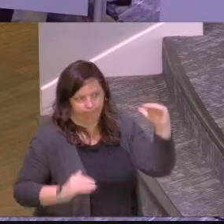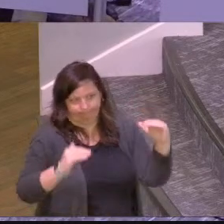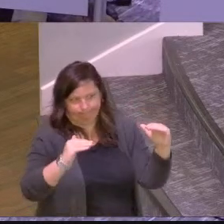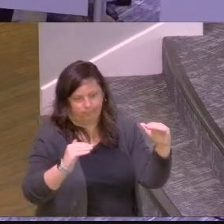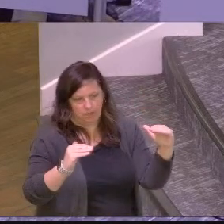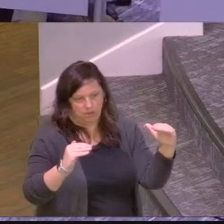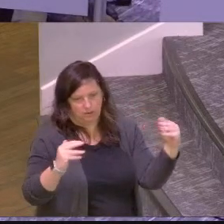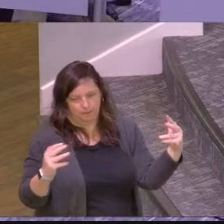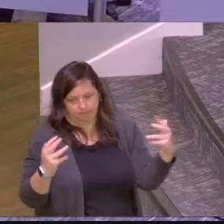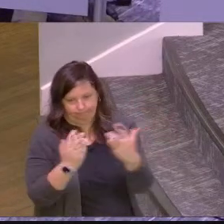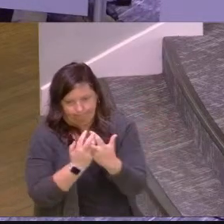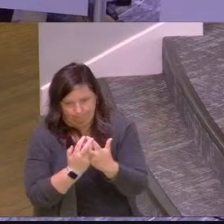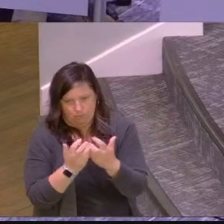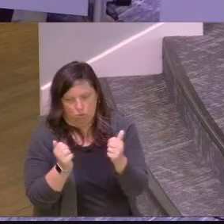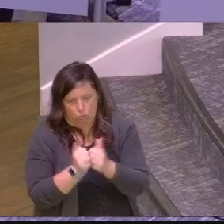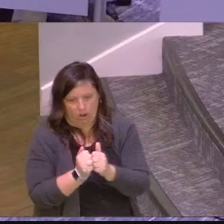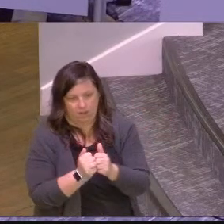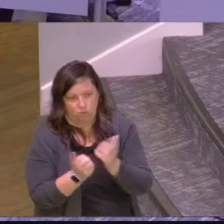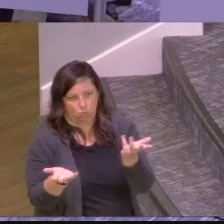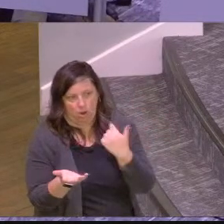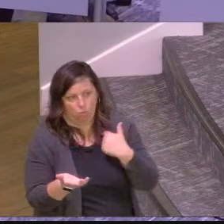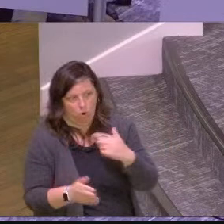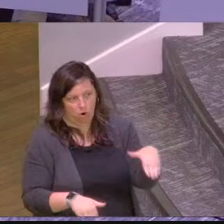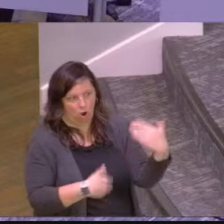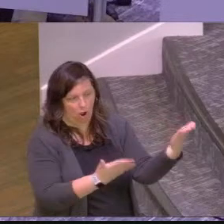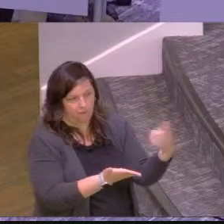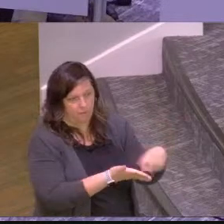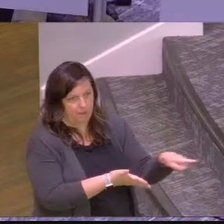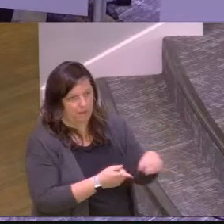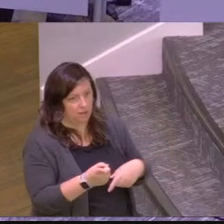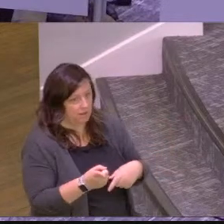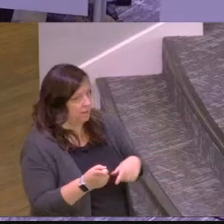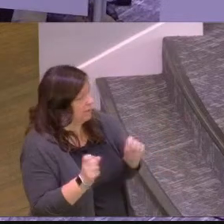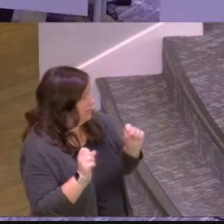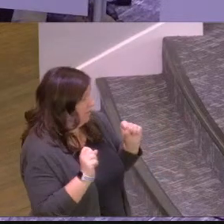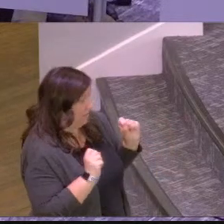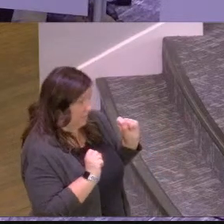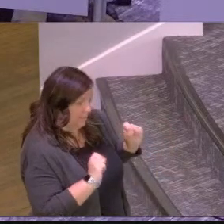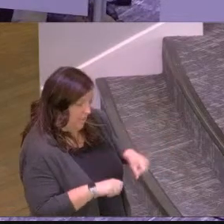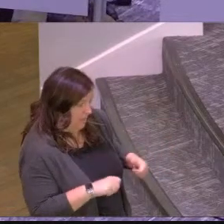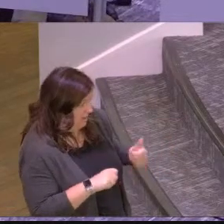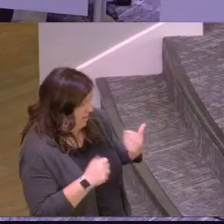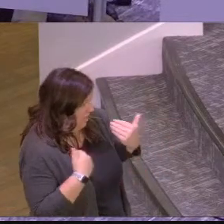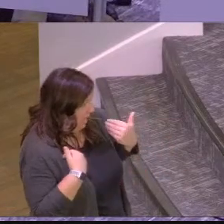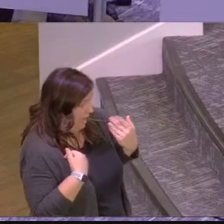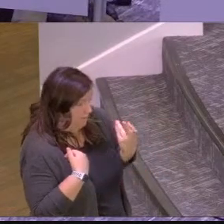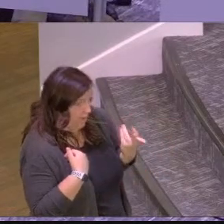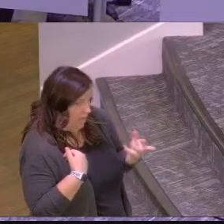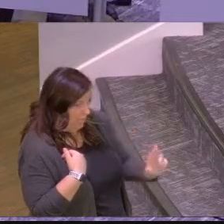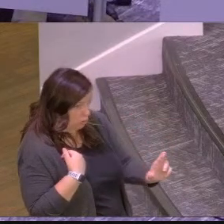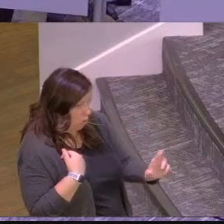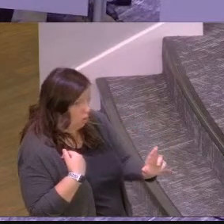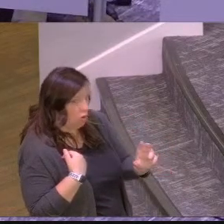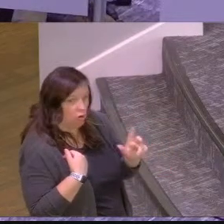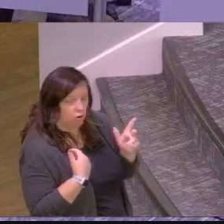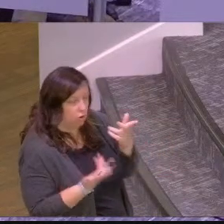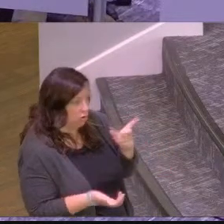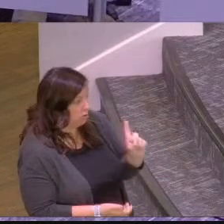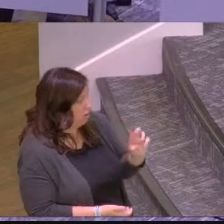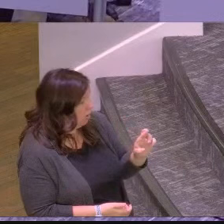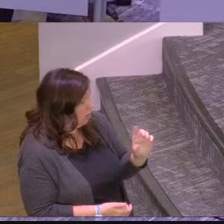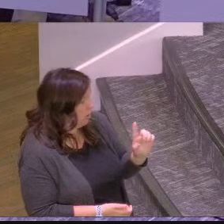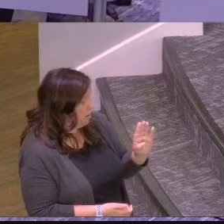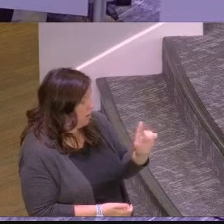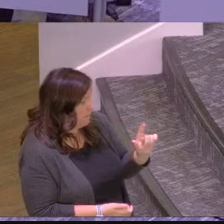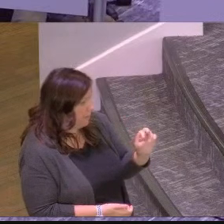salary that we're offering them. We could have HR, either Dr. Blankenship or someone